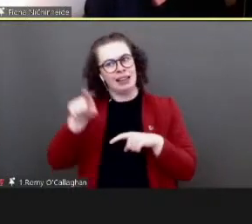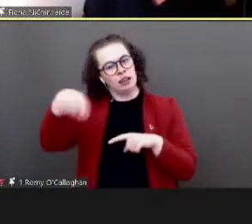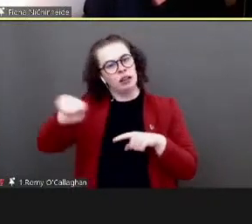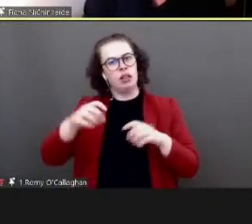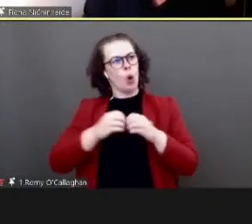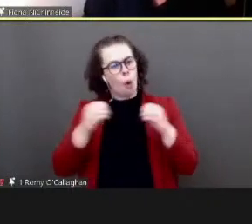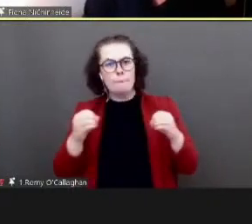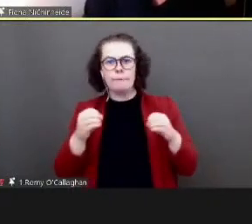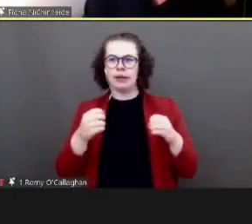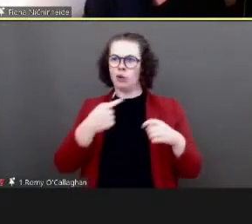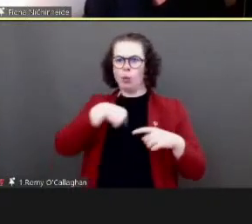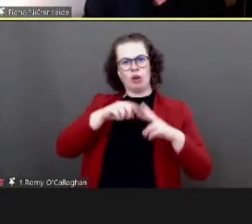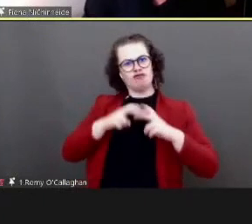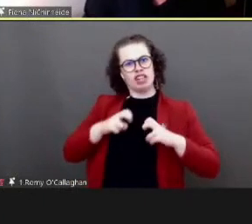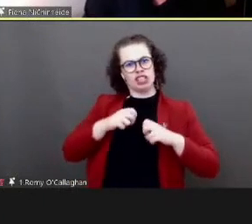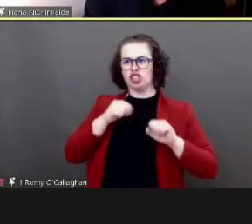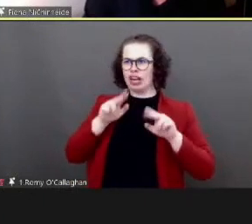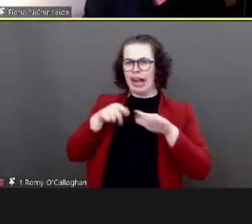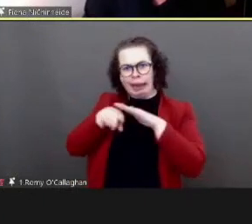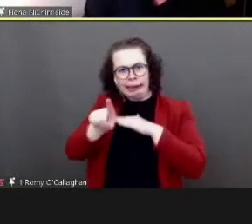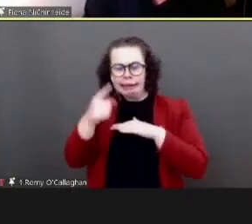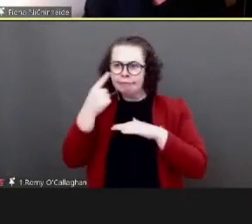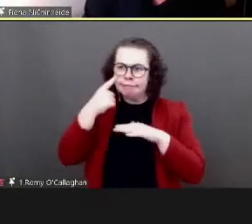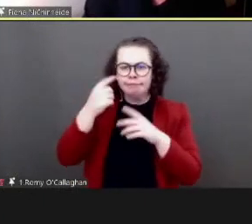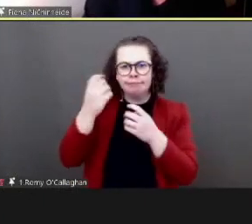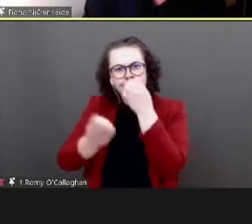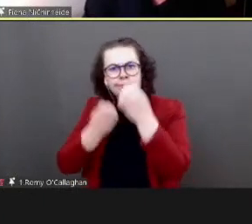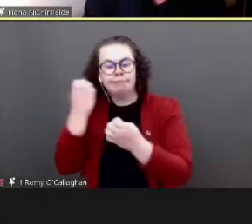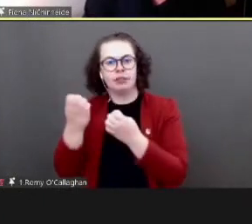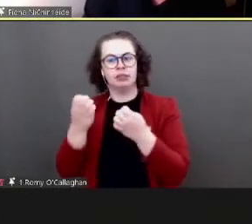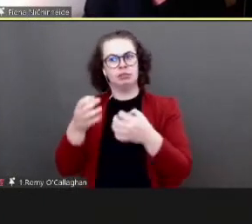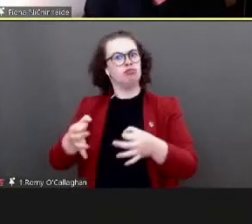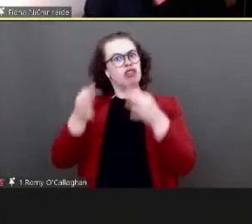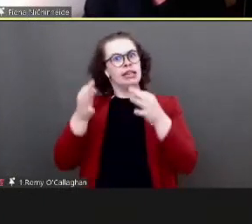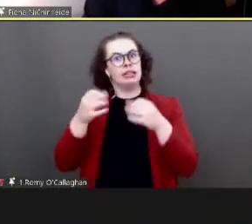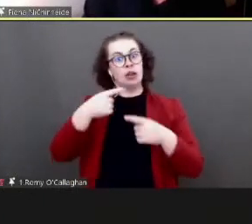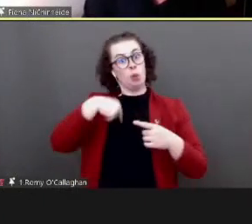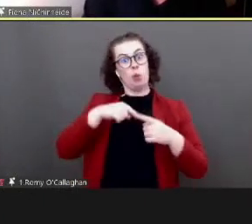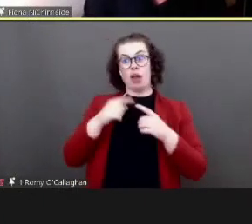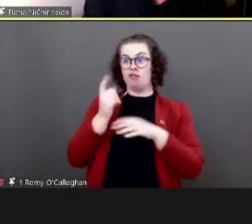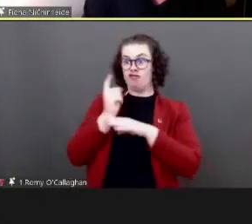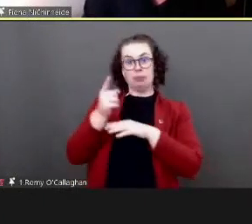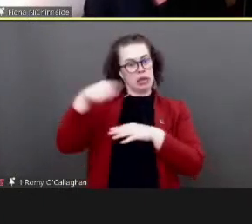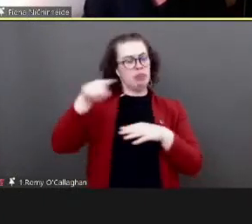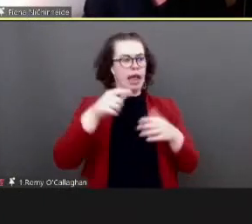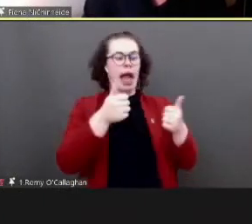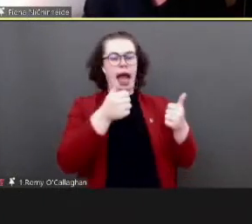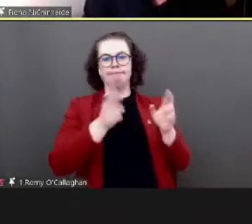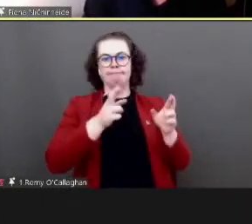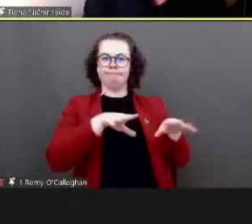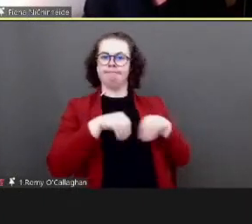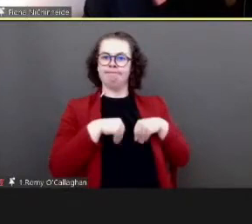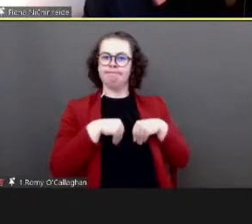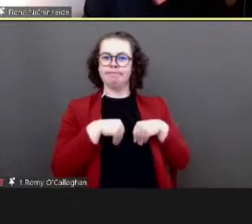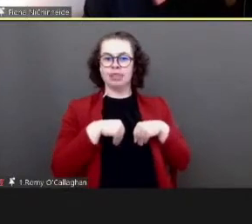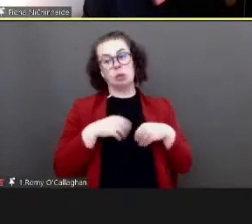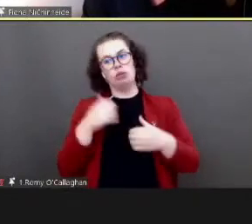researchers in and the openness to engaging on the recommendations really should be acknowledged. We also welcome that